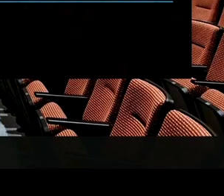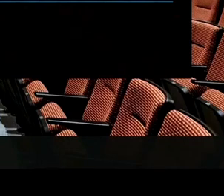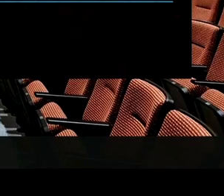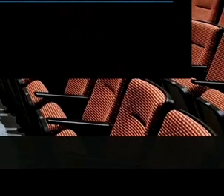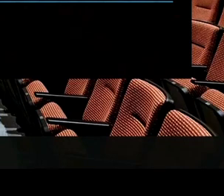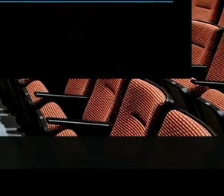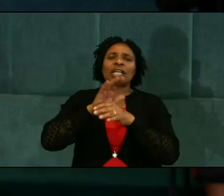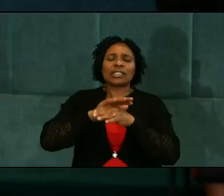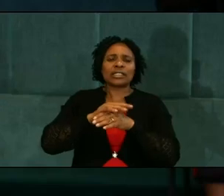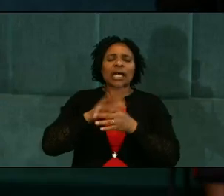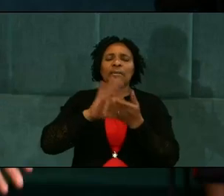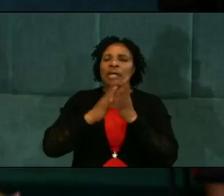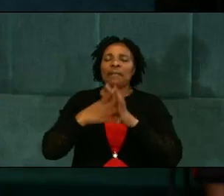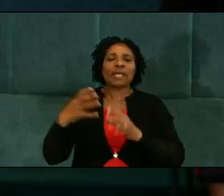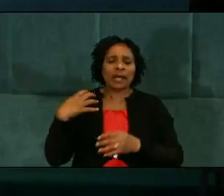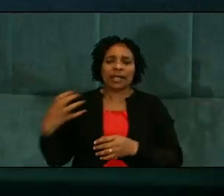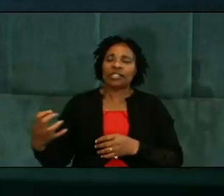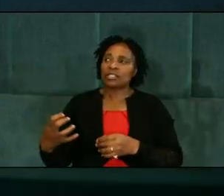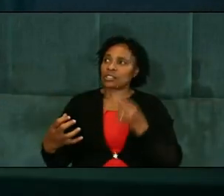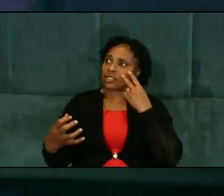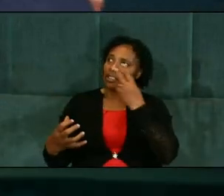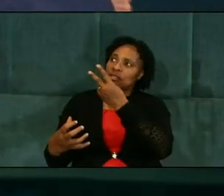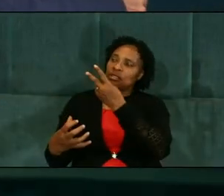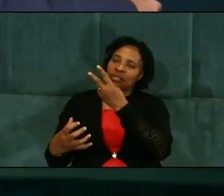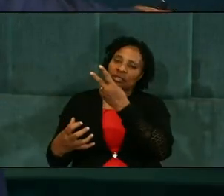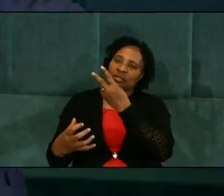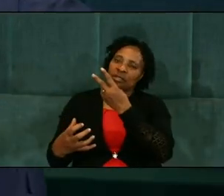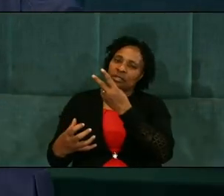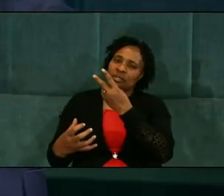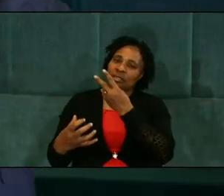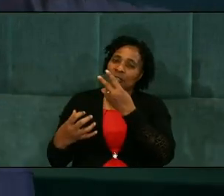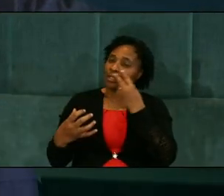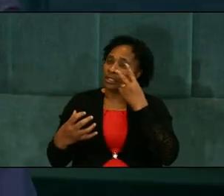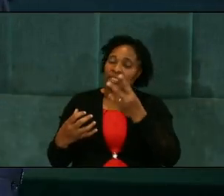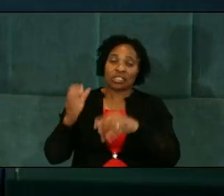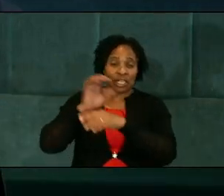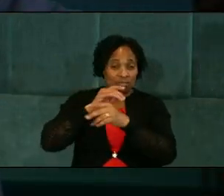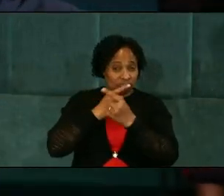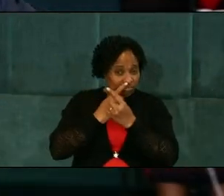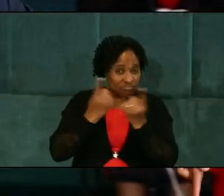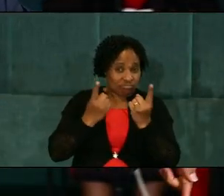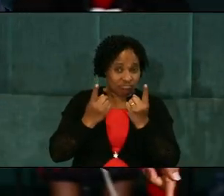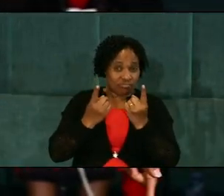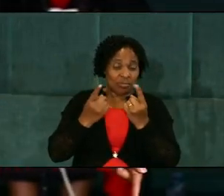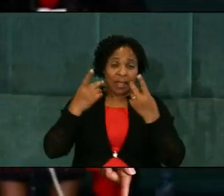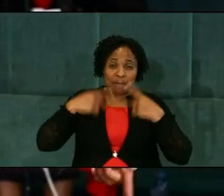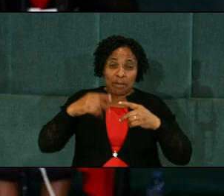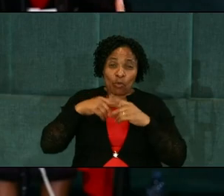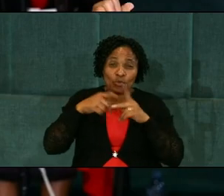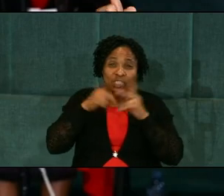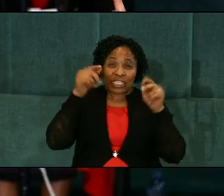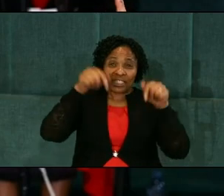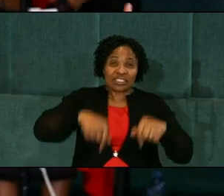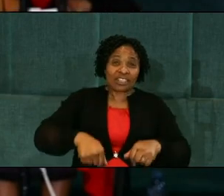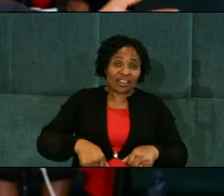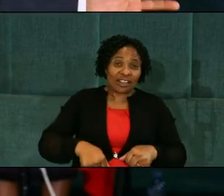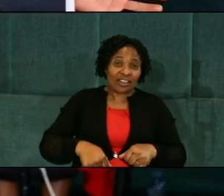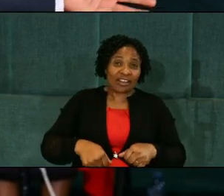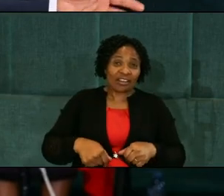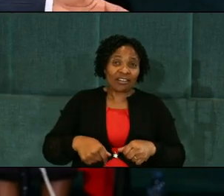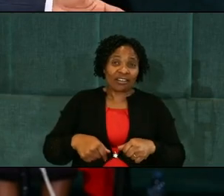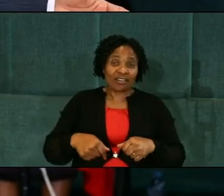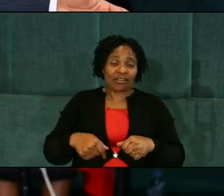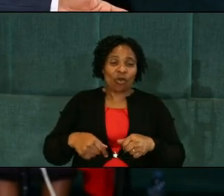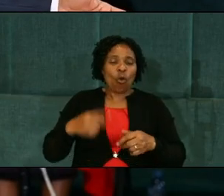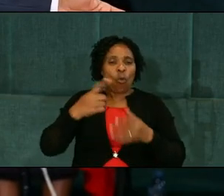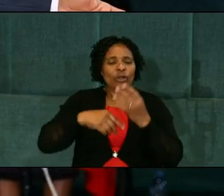churches are getting rich. Look at this chapel. The people who started here, if they were to resurrect and see what